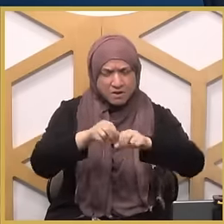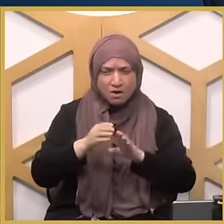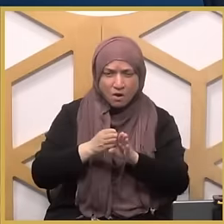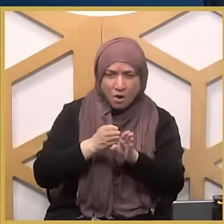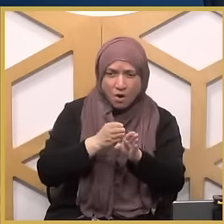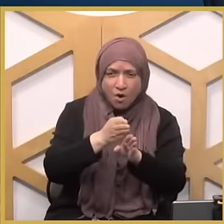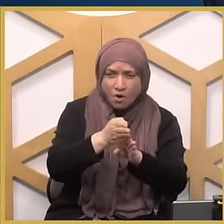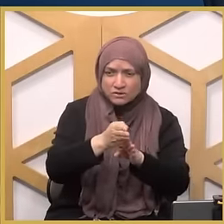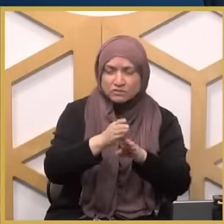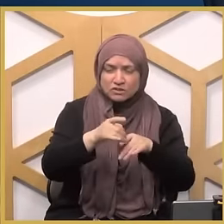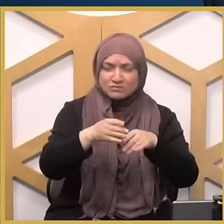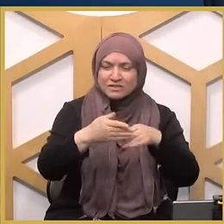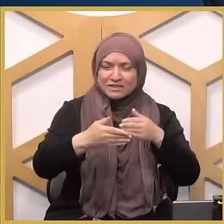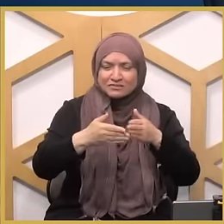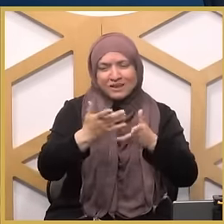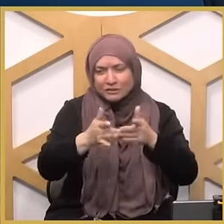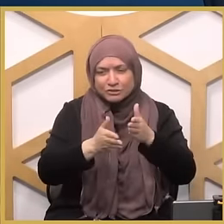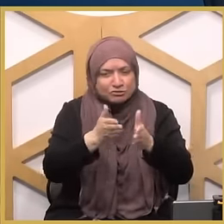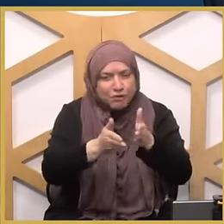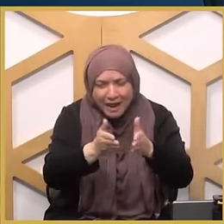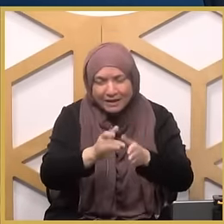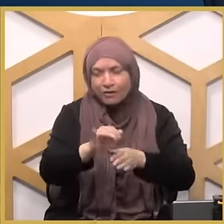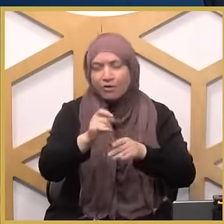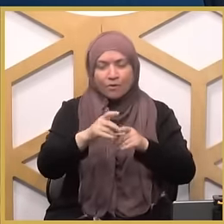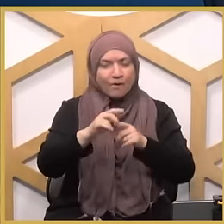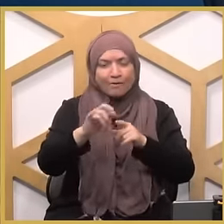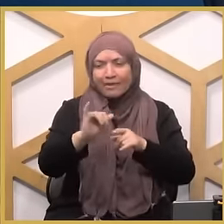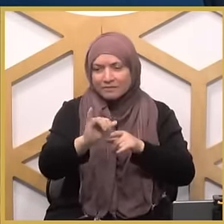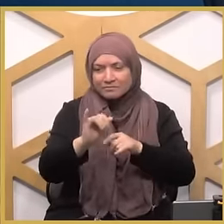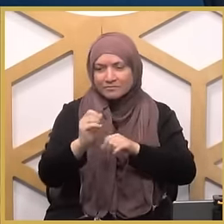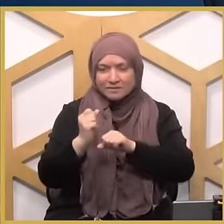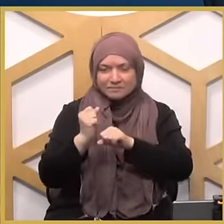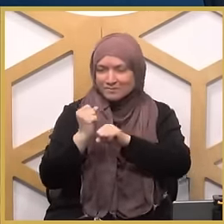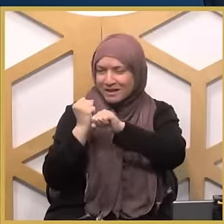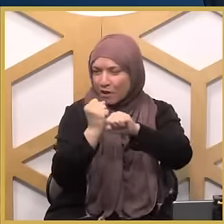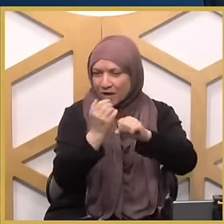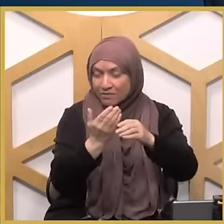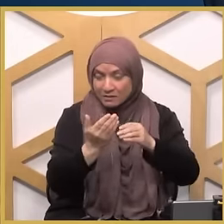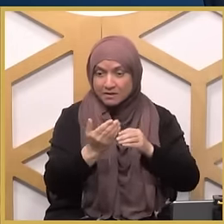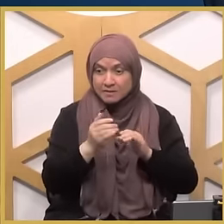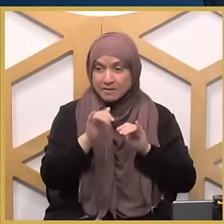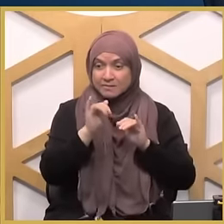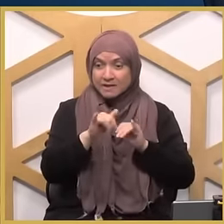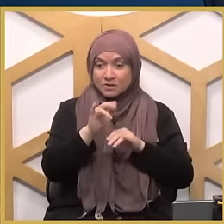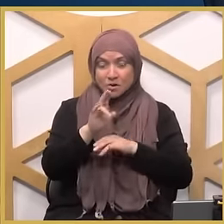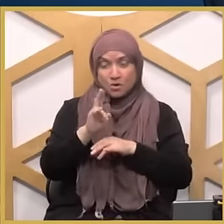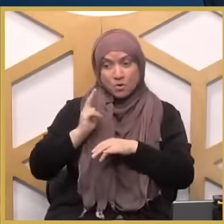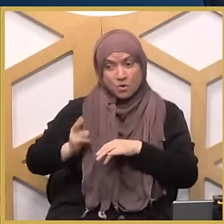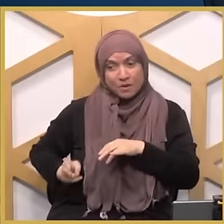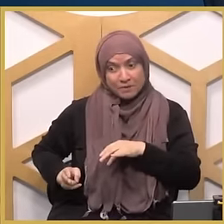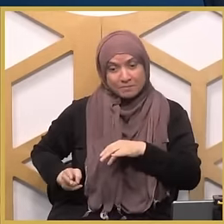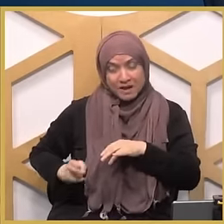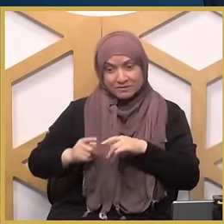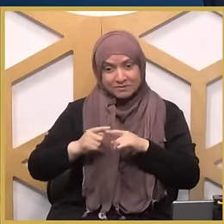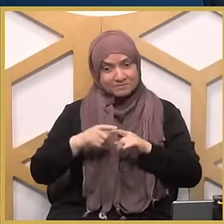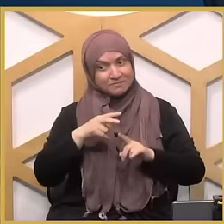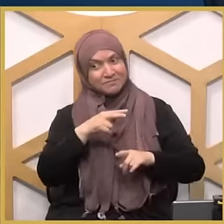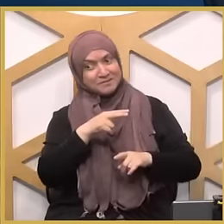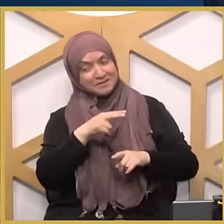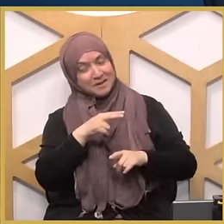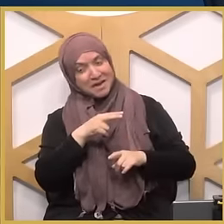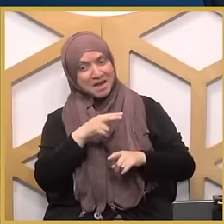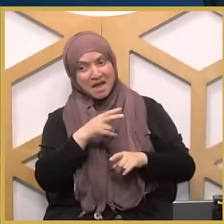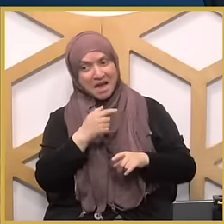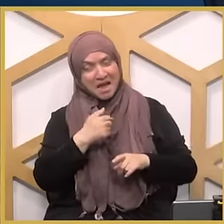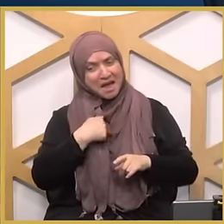than this. He goes, Allah. And he says, this is all free. Now, I keep wondering, honestly, where is this money coming from? Like, he has a